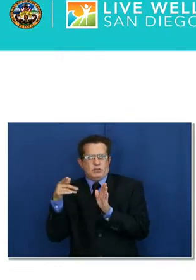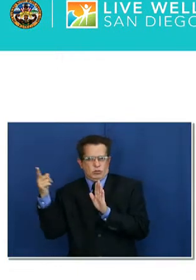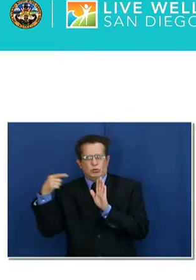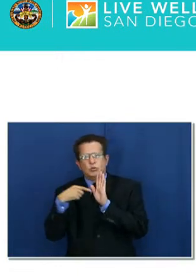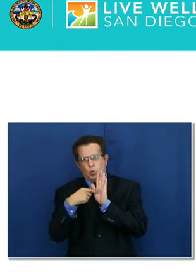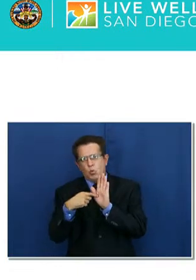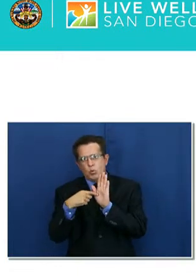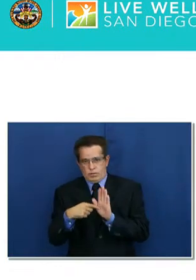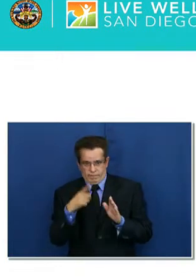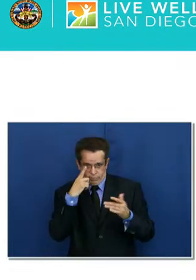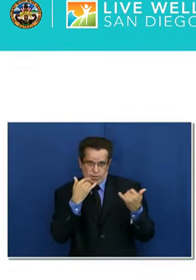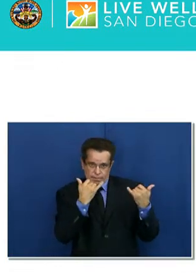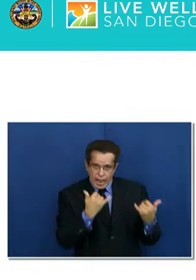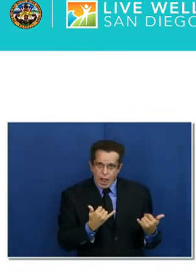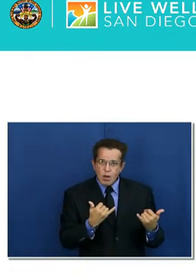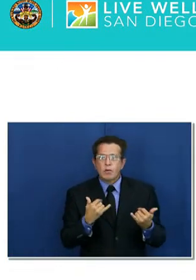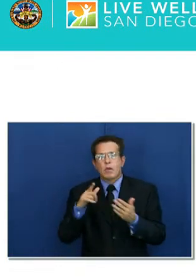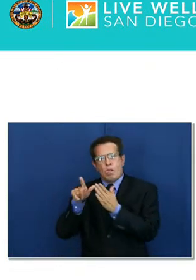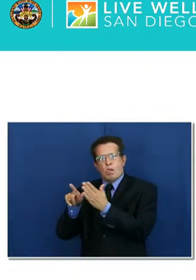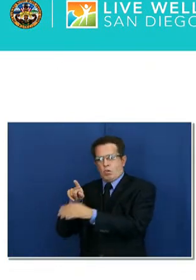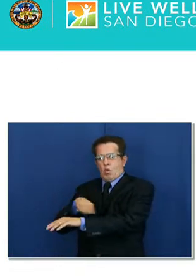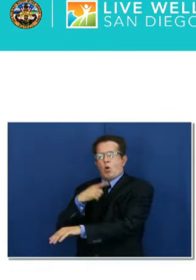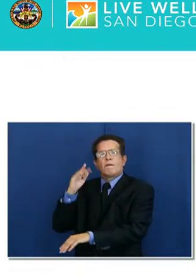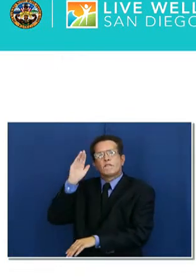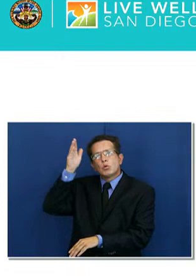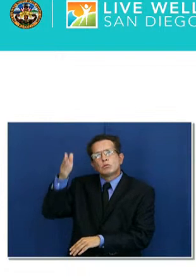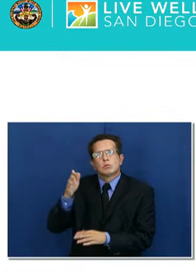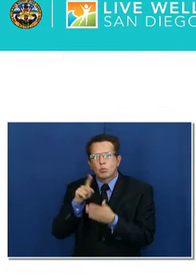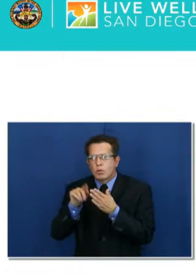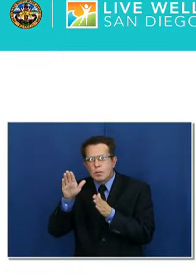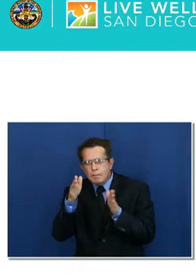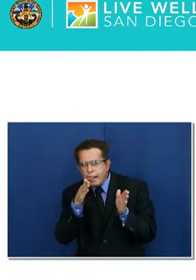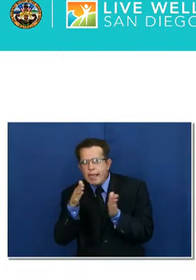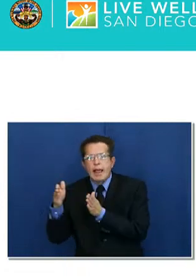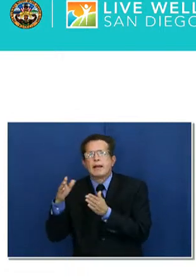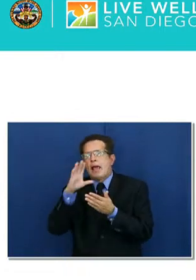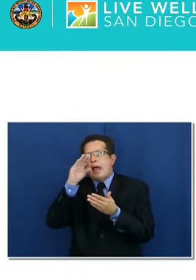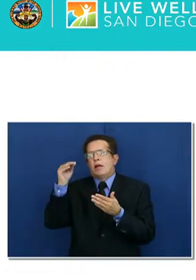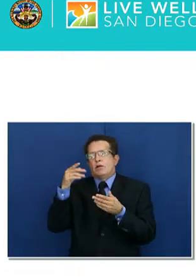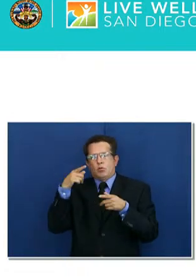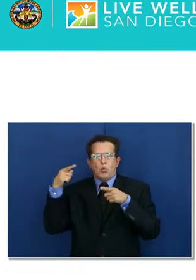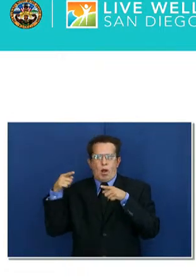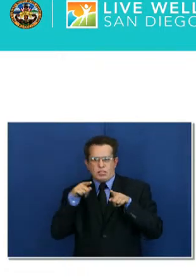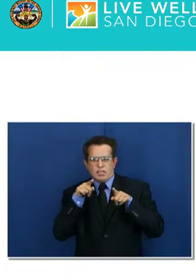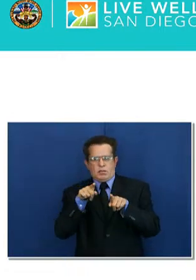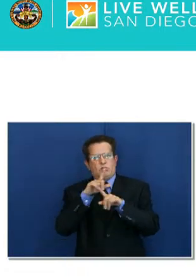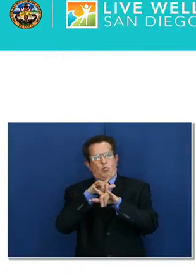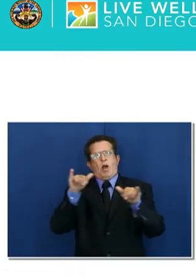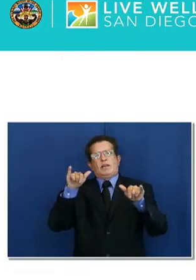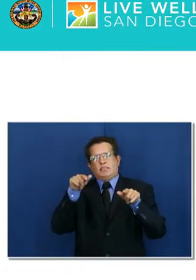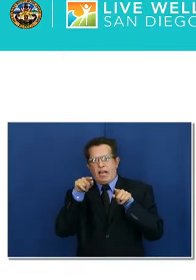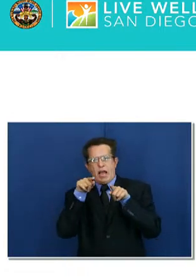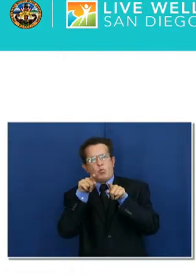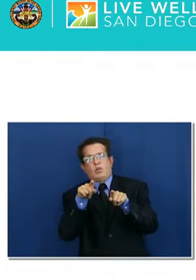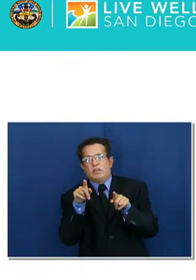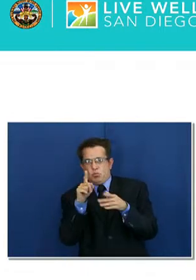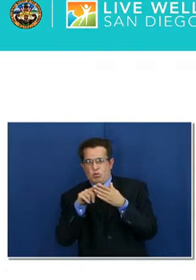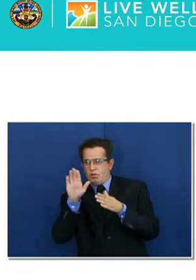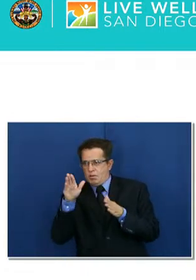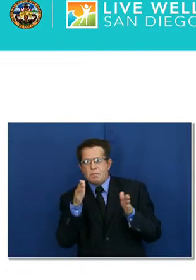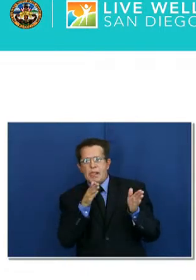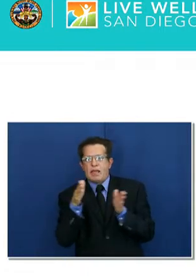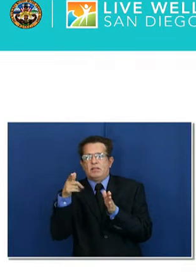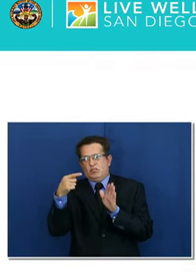from immediate strategies, long-term strategies, to cross-cutting strategies. And we documented, again, all of our current and